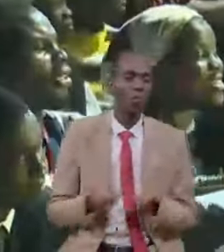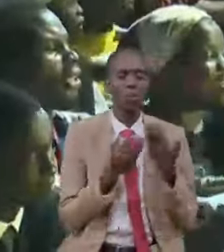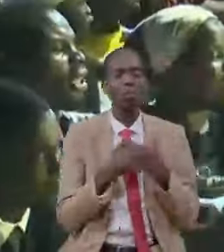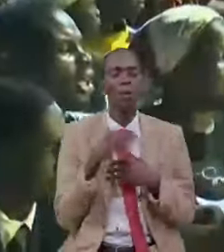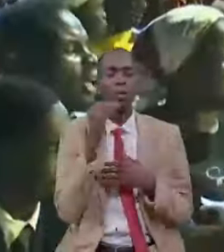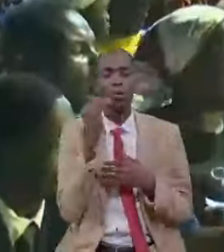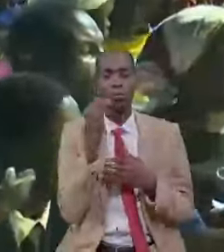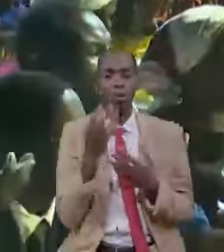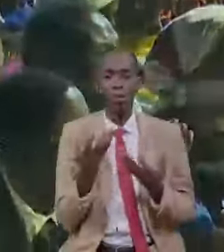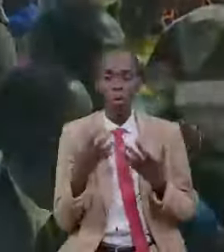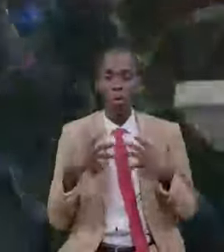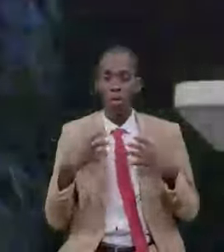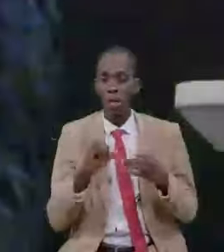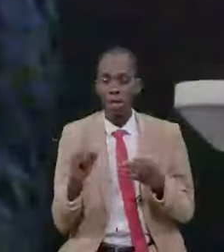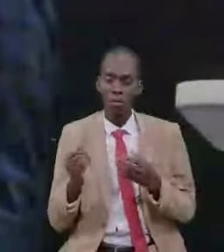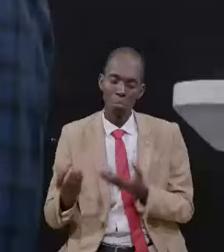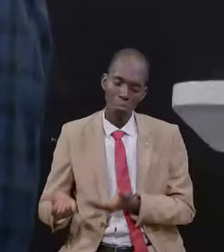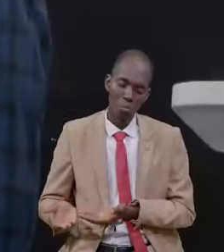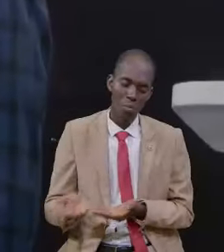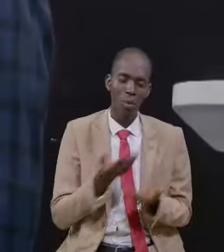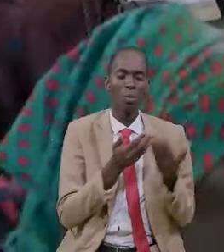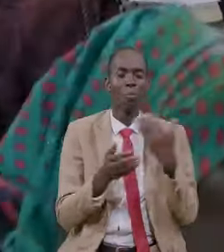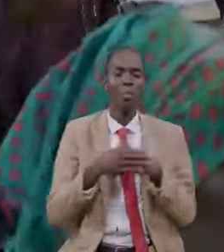Healing, say it now.